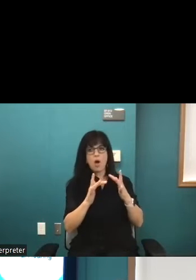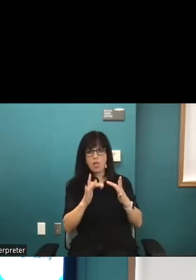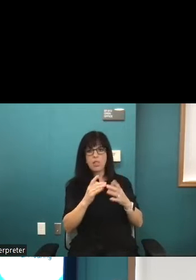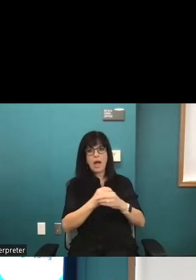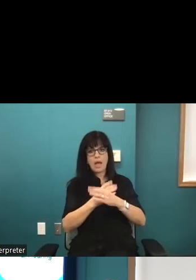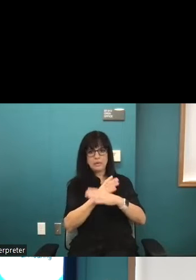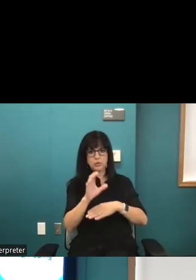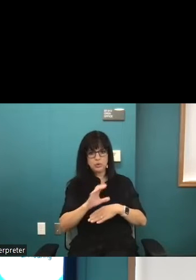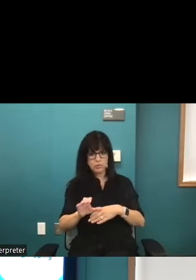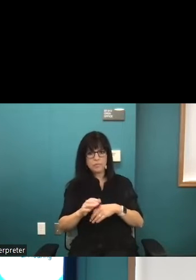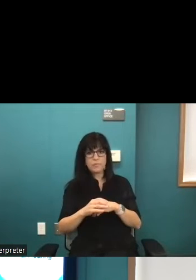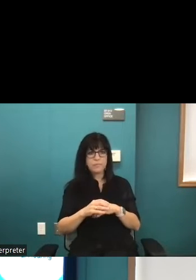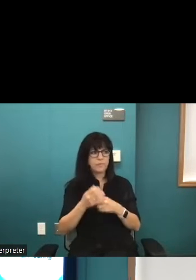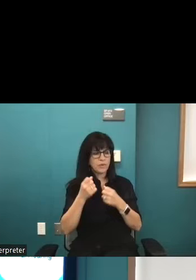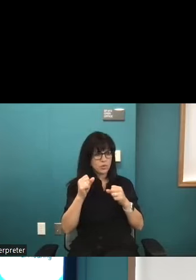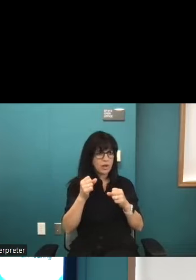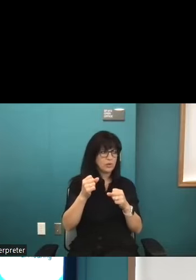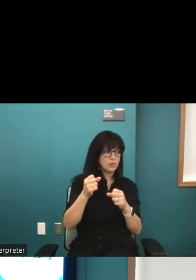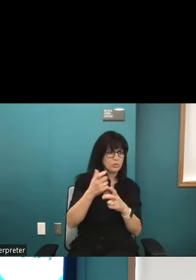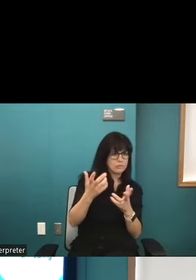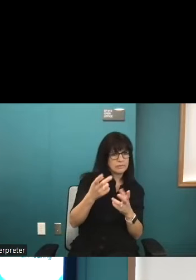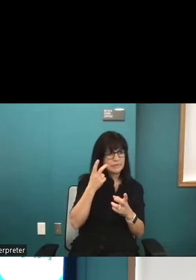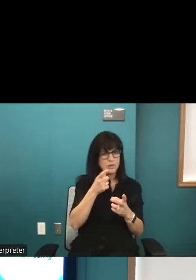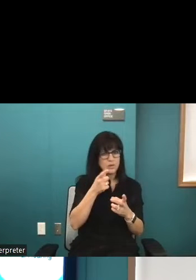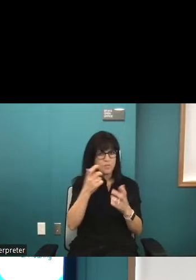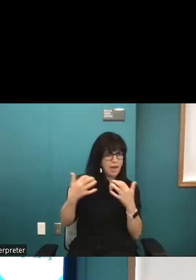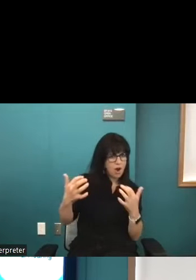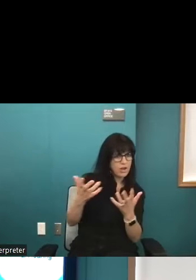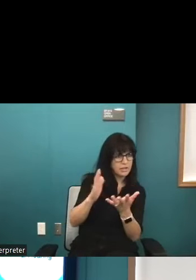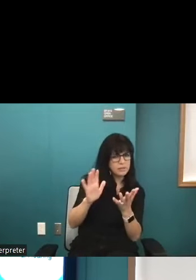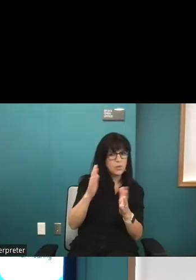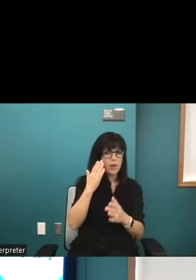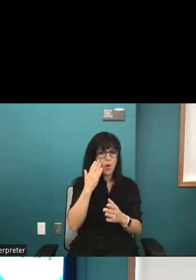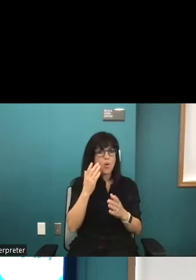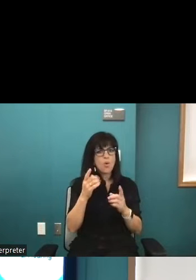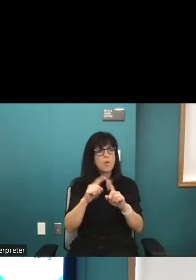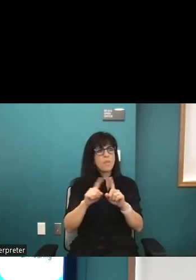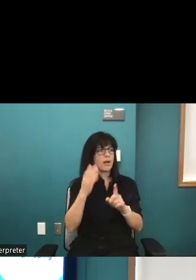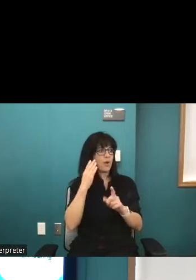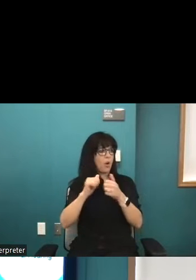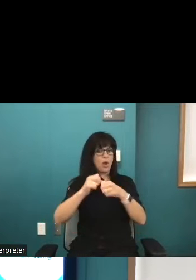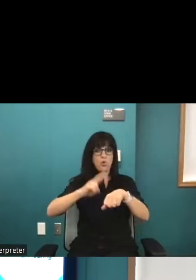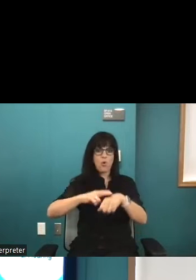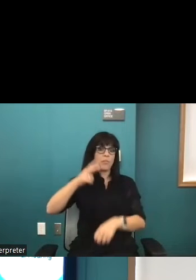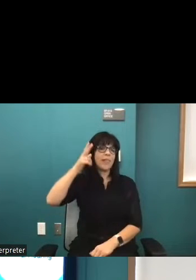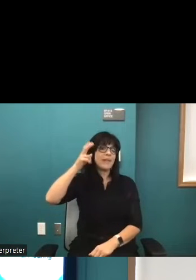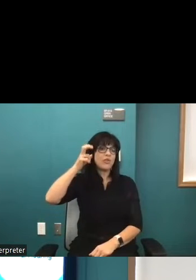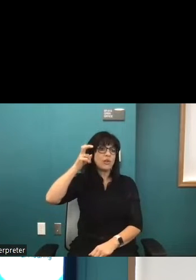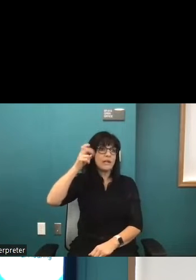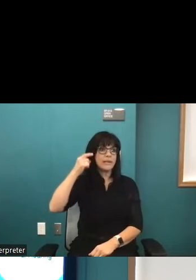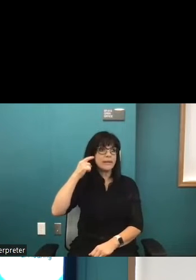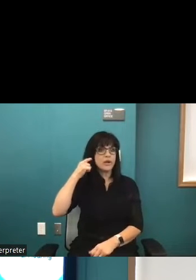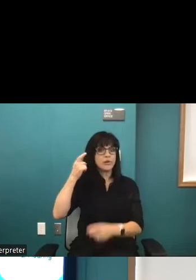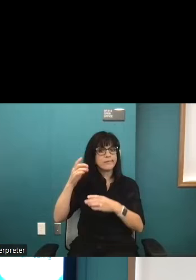That Some online? Okay. Just trying to fill out my audience. I'm sure you all know how the normal hearing ear